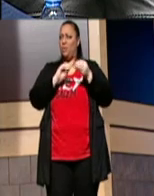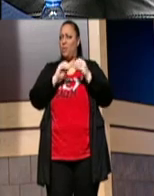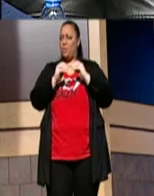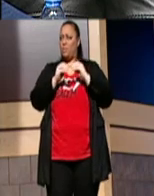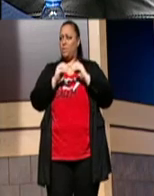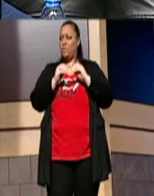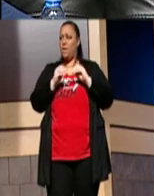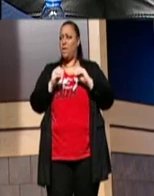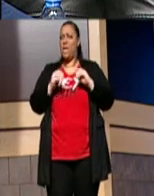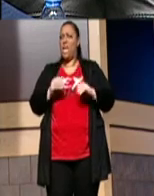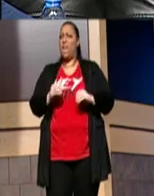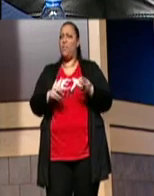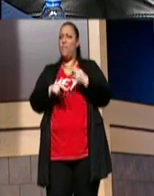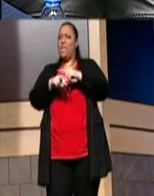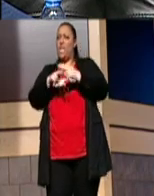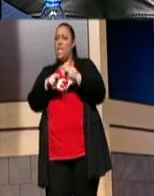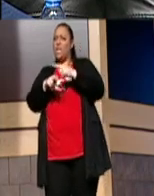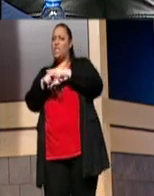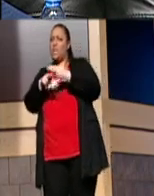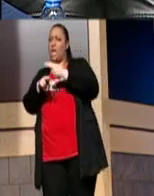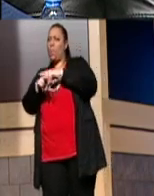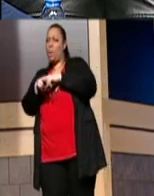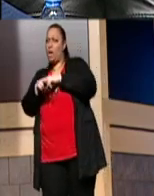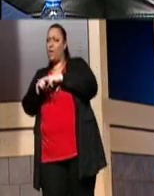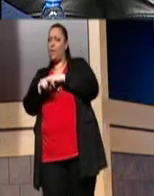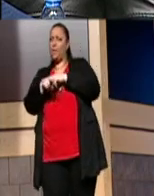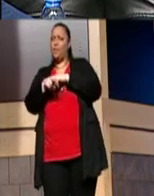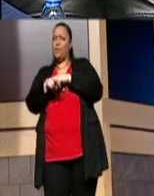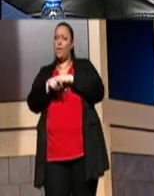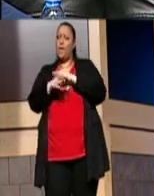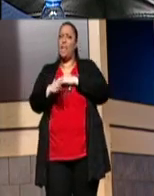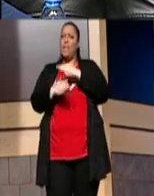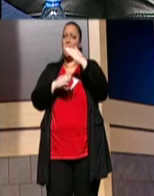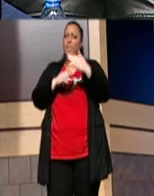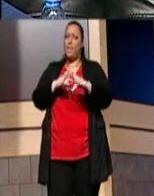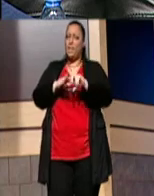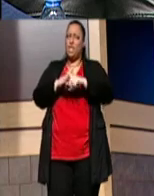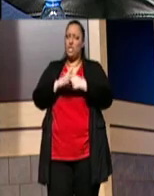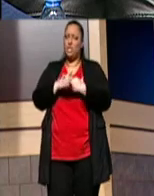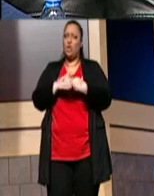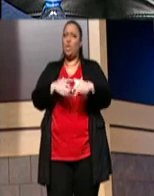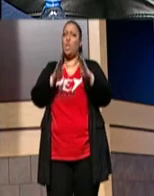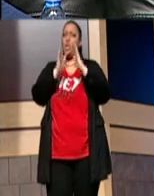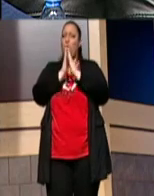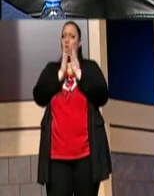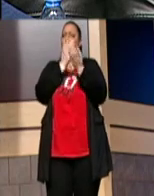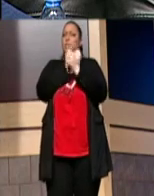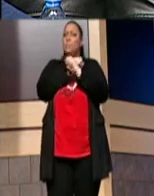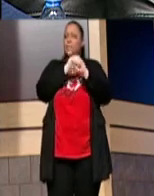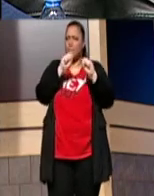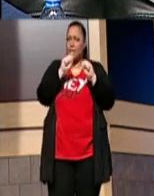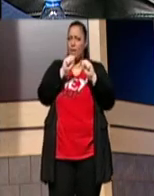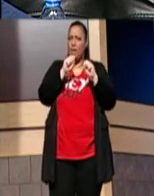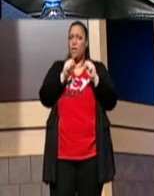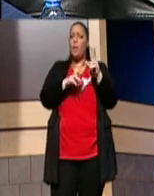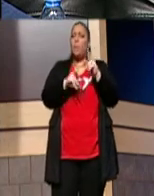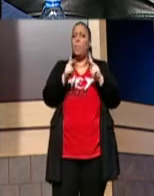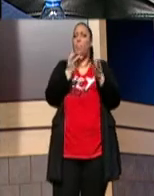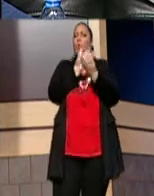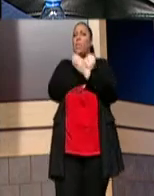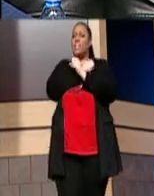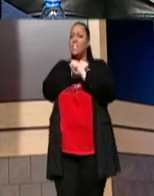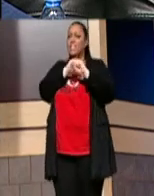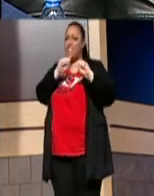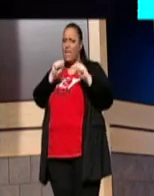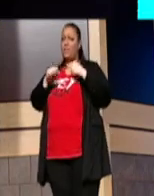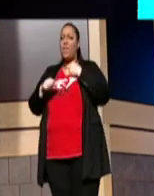just skyrocketed since we went on and at the end start calling for souls to be saved. People are getting saved. I'm telling you,